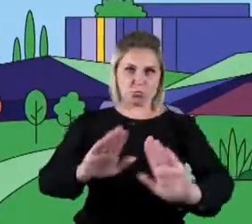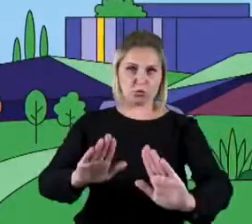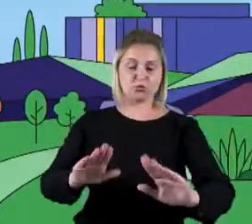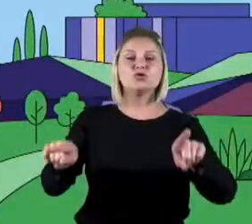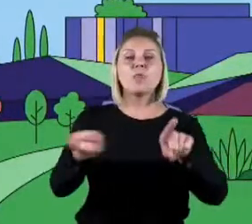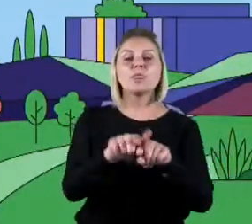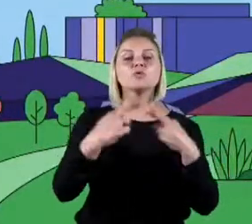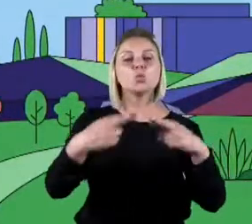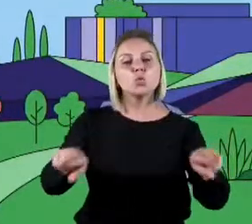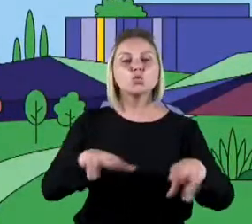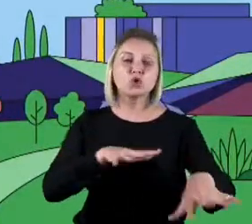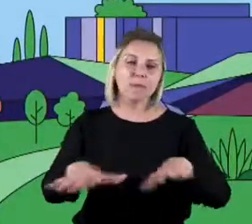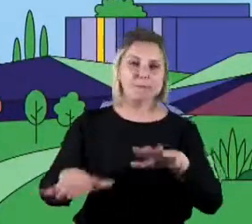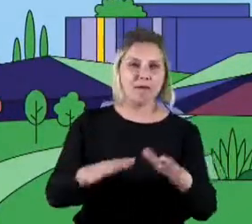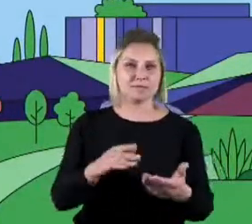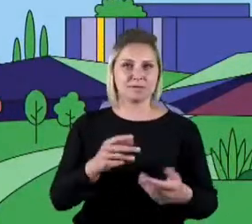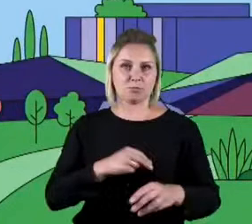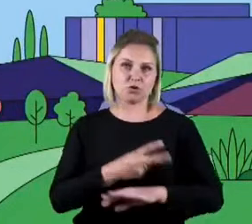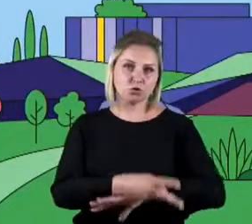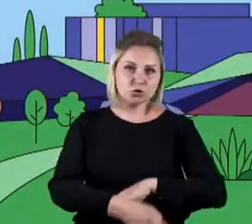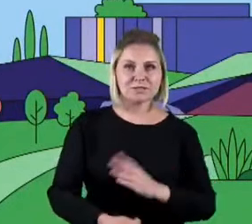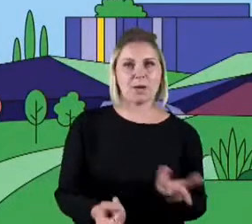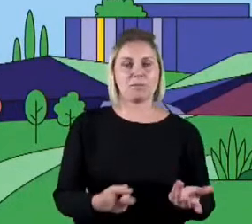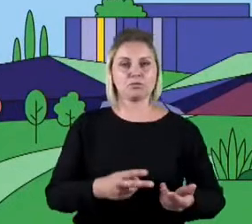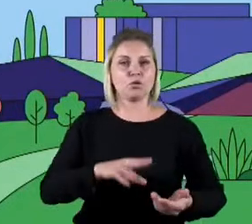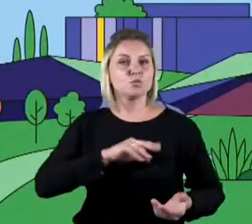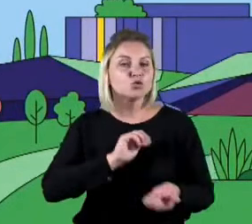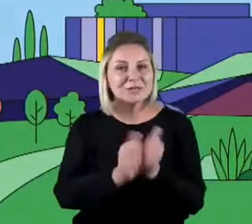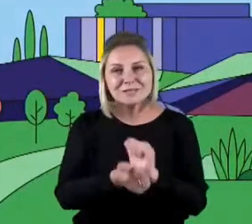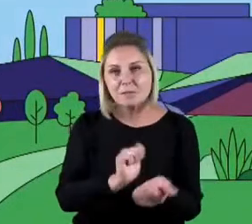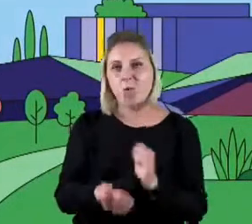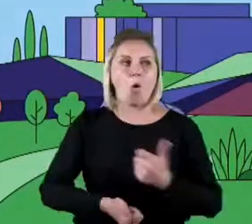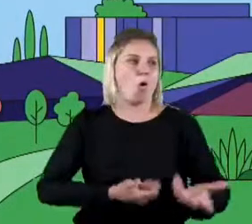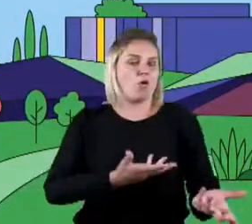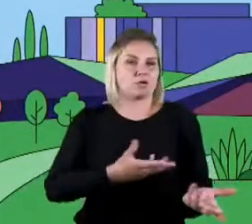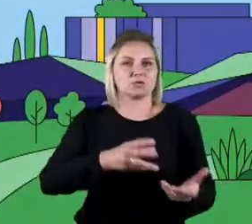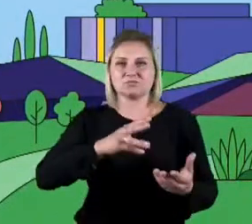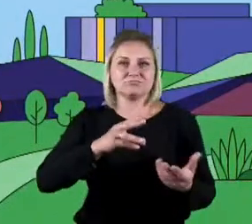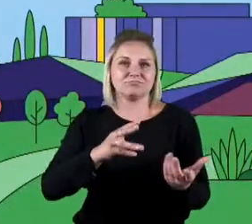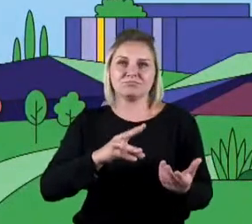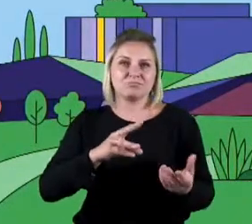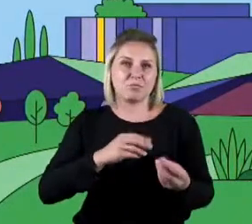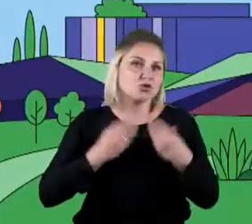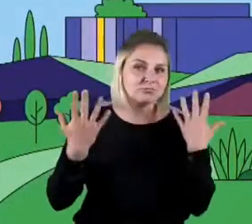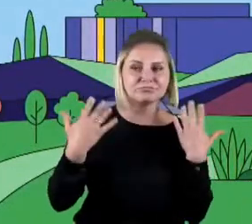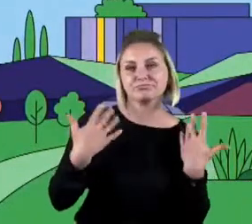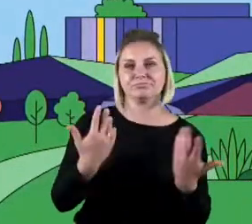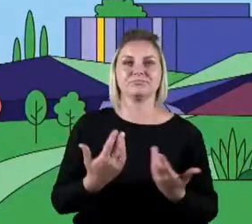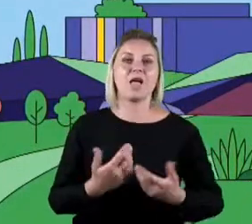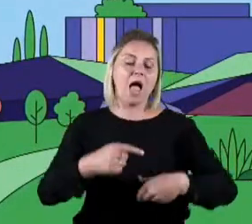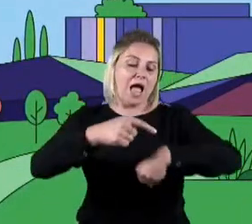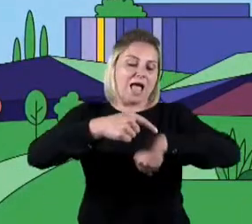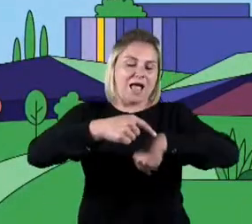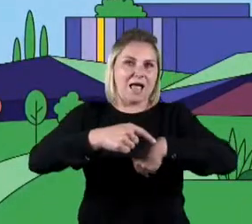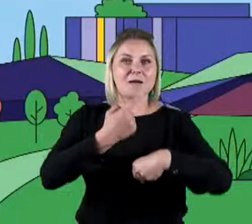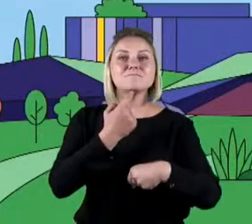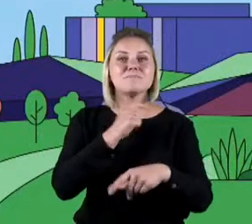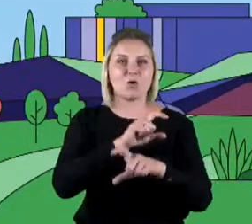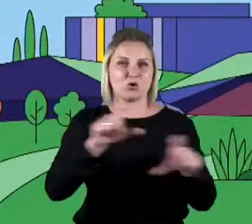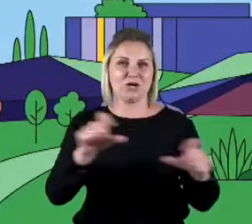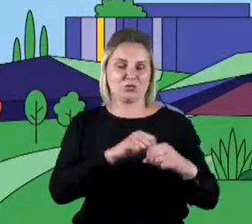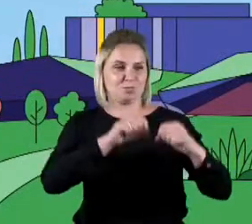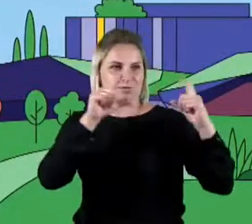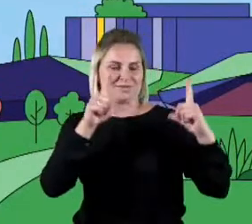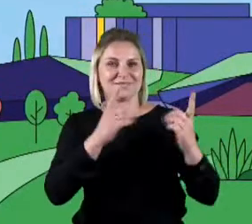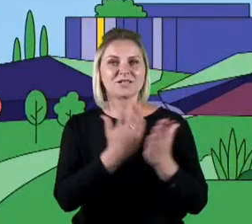of resilience. Various places where you can do sports, public spaces. This is very important. I have